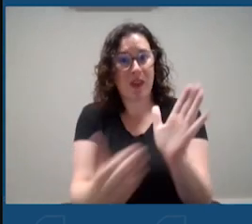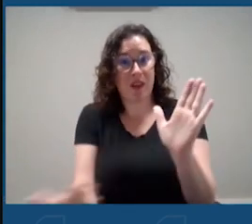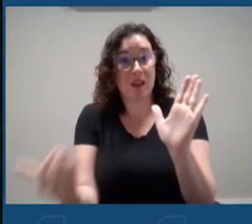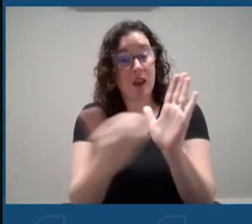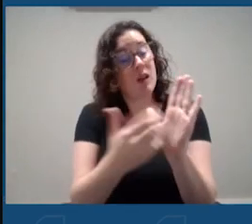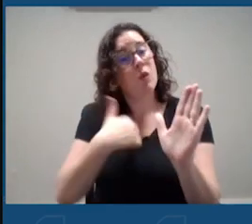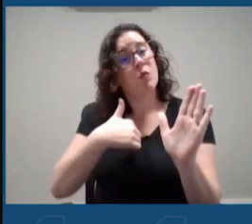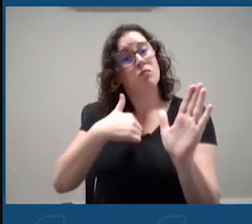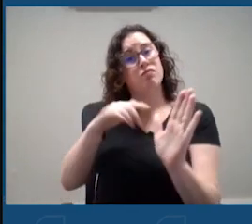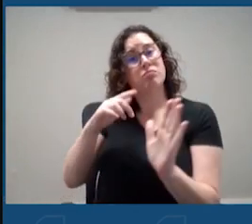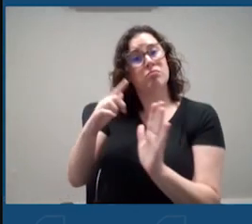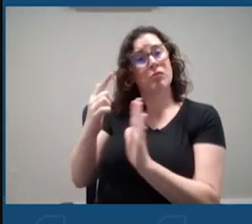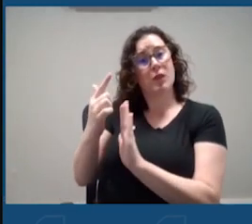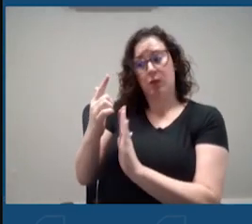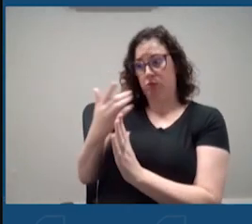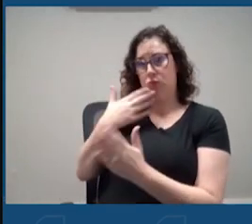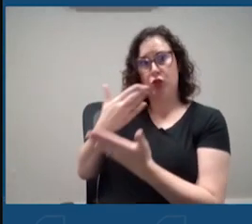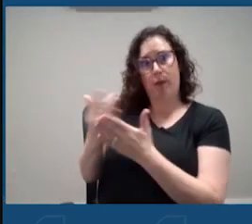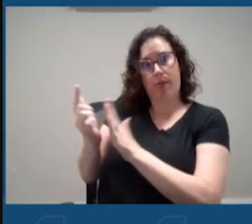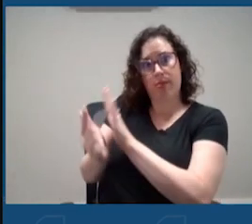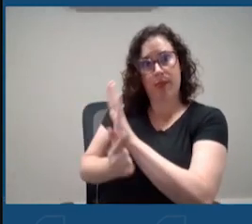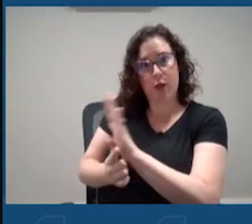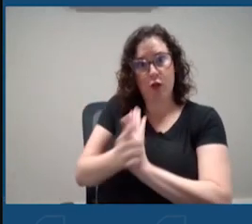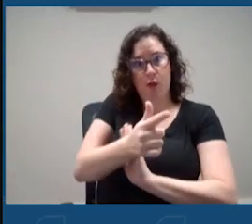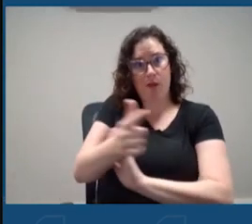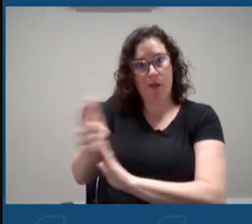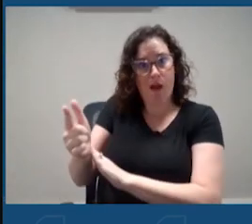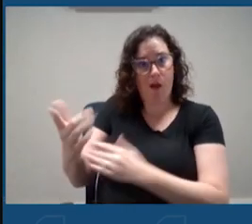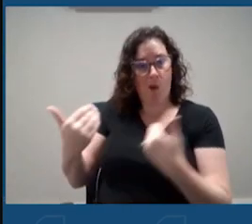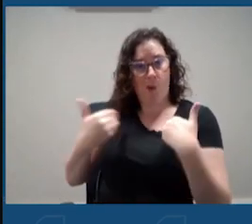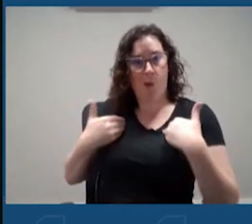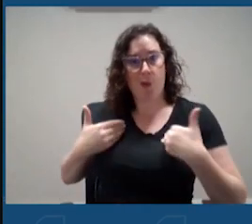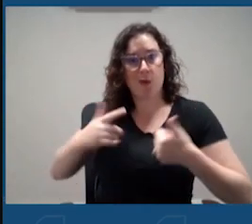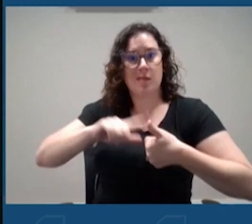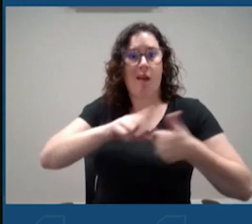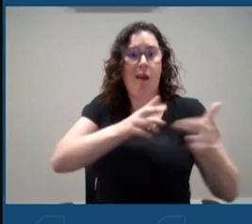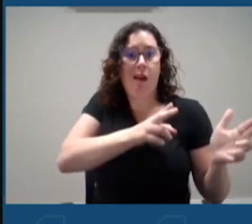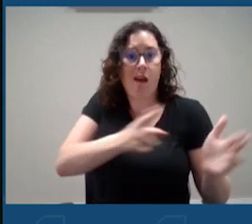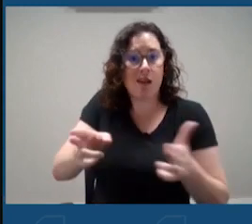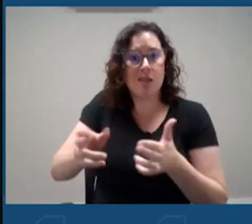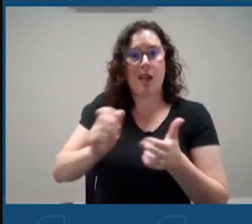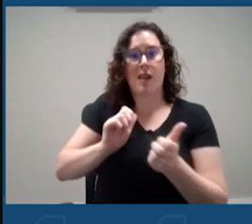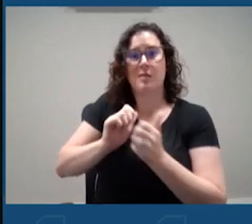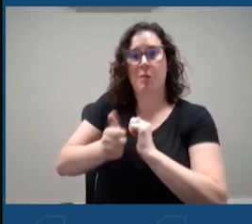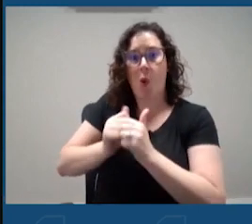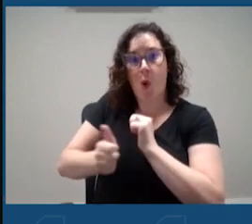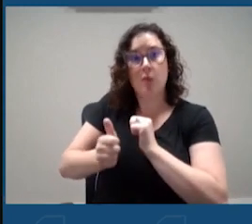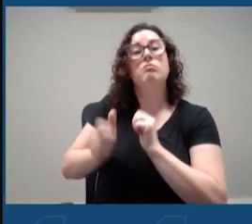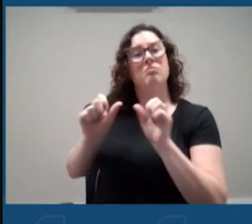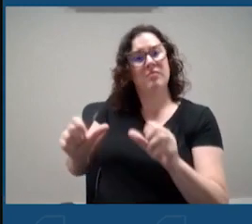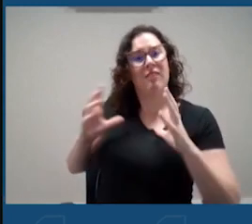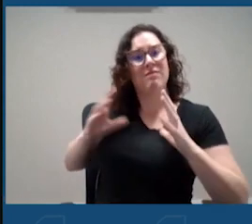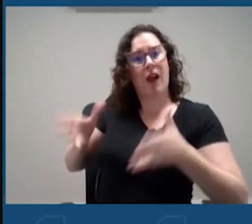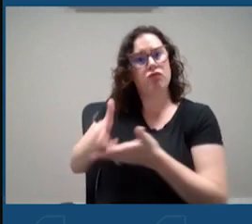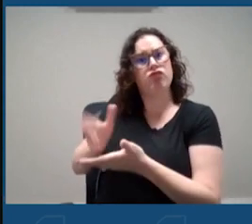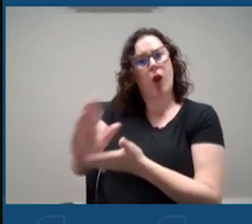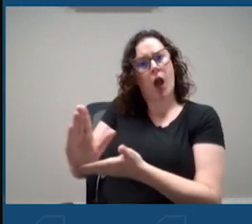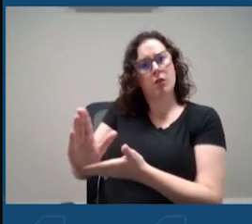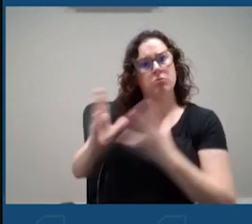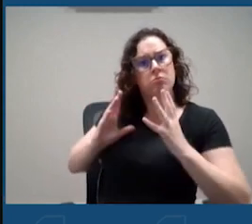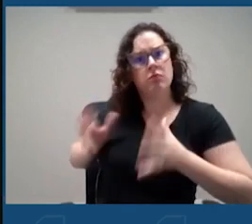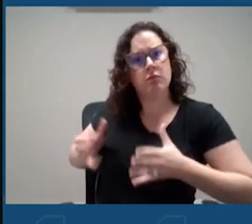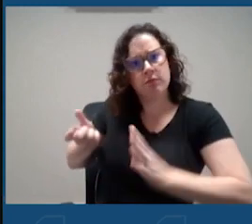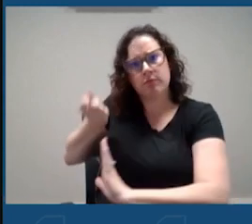owners, this hunting community, the sports community. We understand all this, and we'll never touch those rights. But